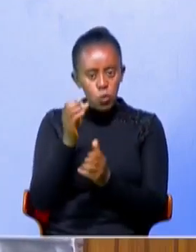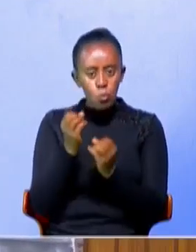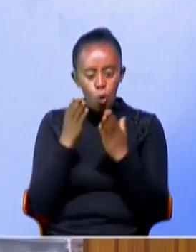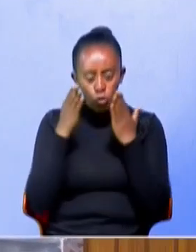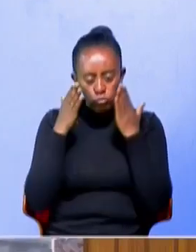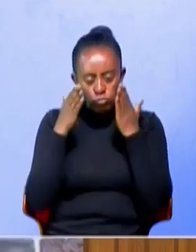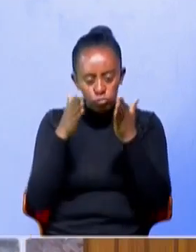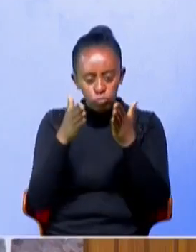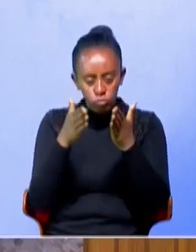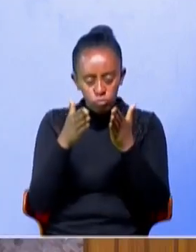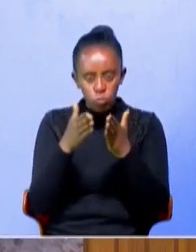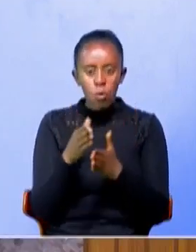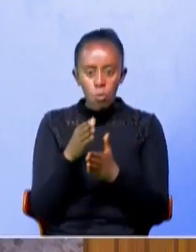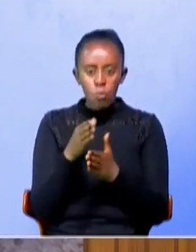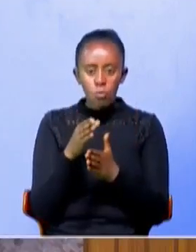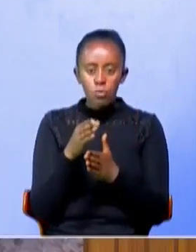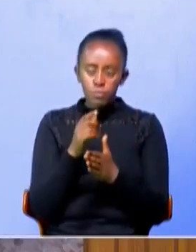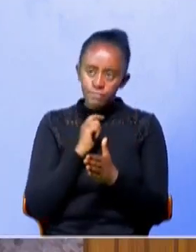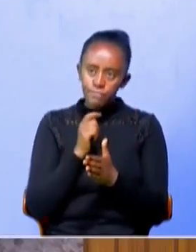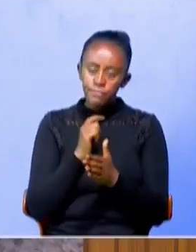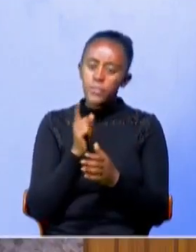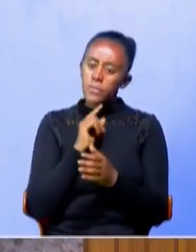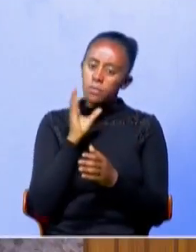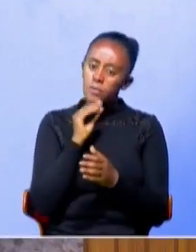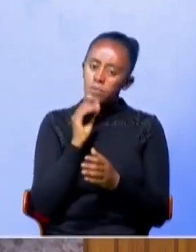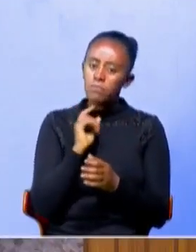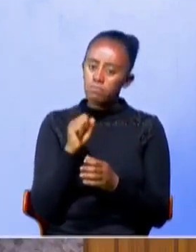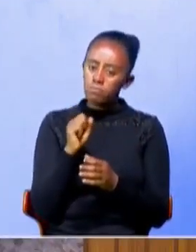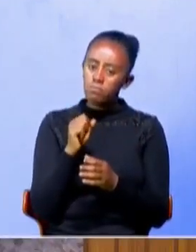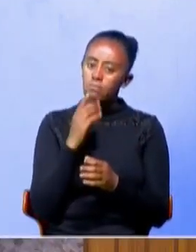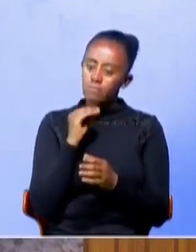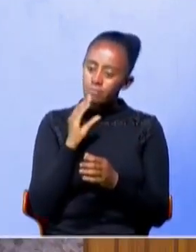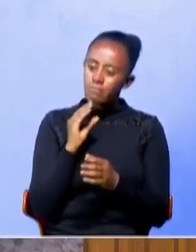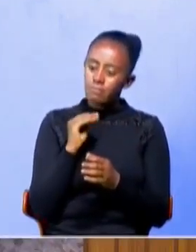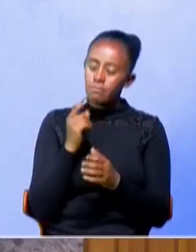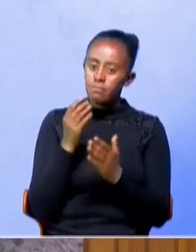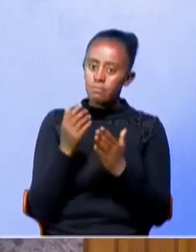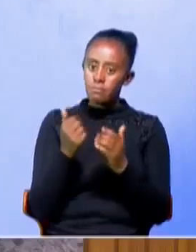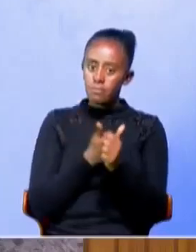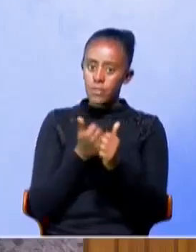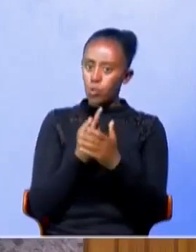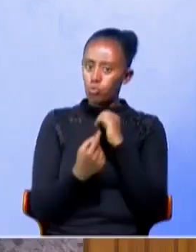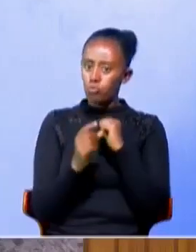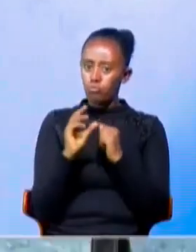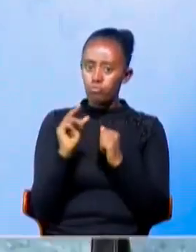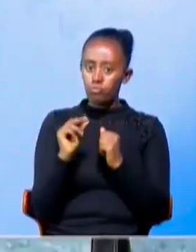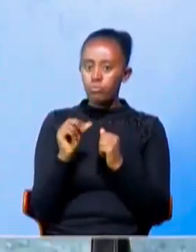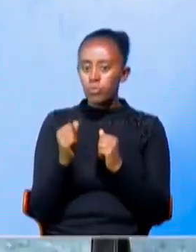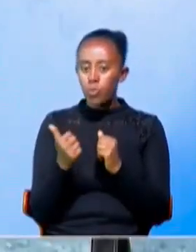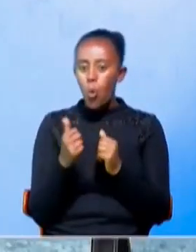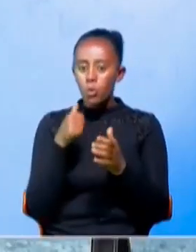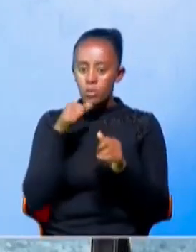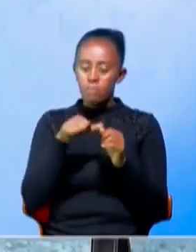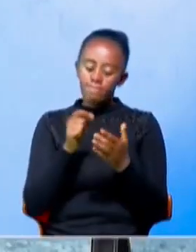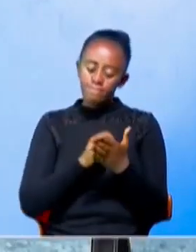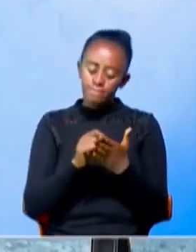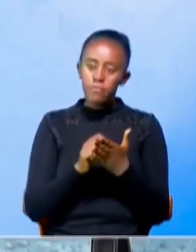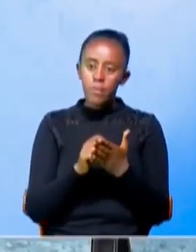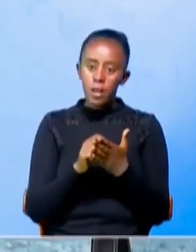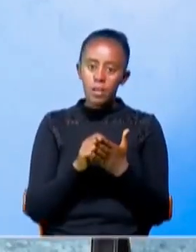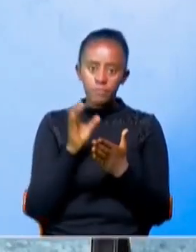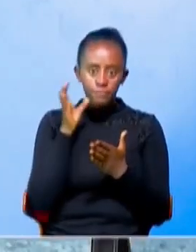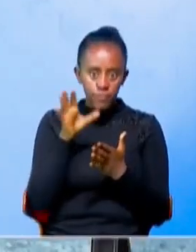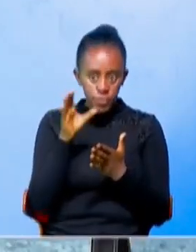attention what he's talking about or what she's talking about. It's not only that. You have to take some note. Take